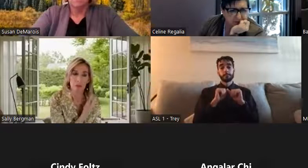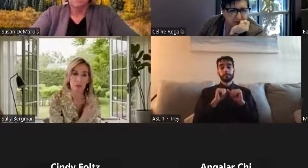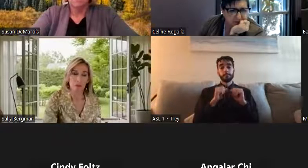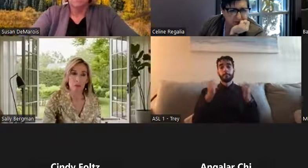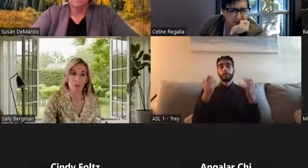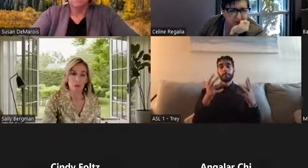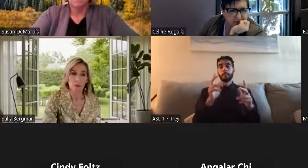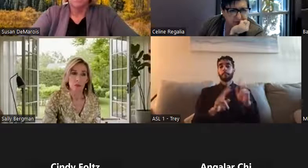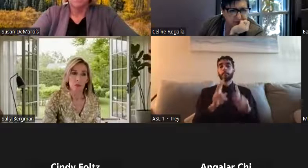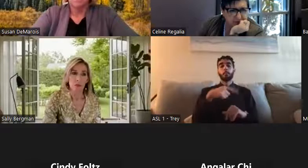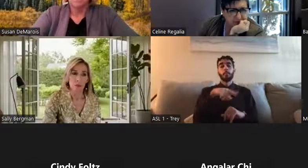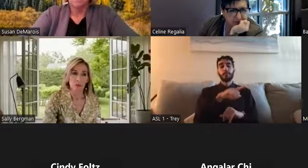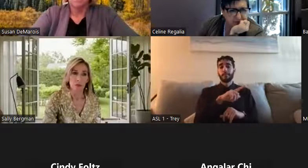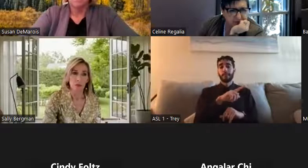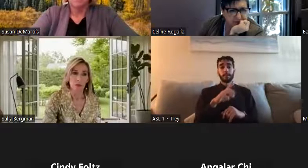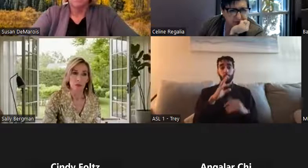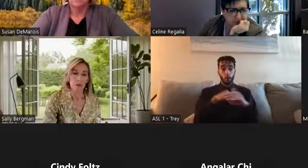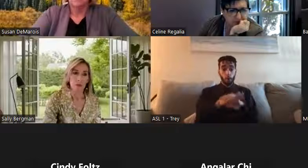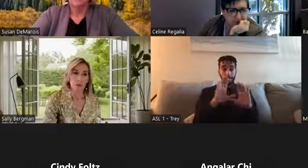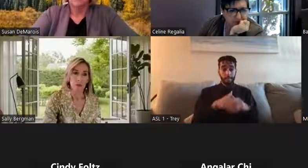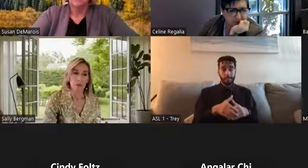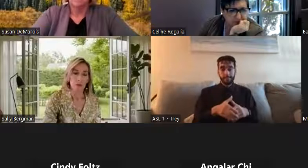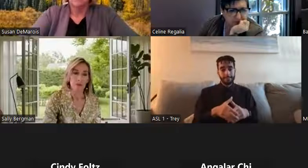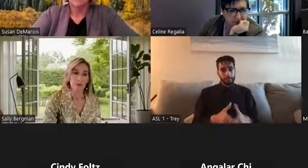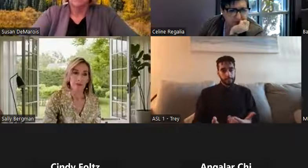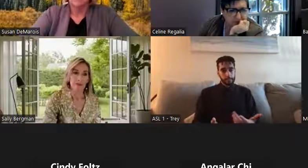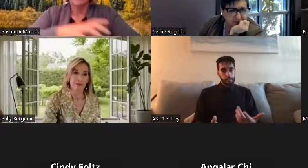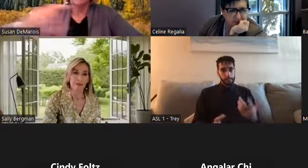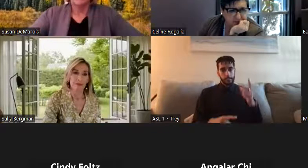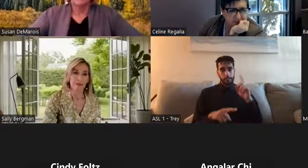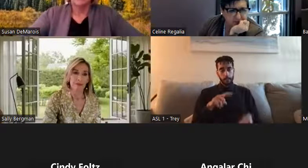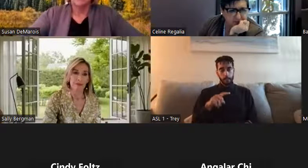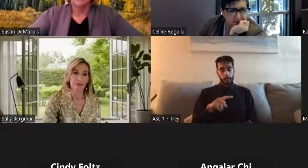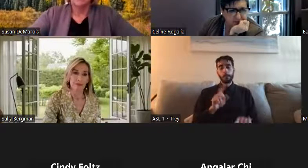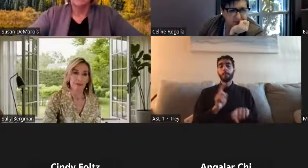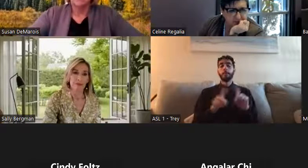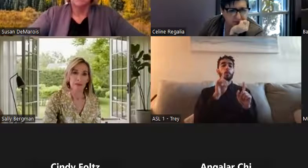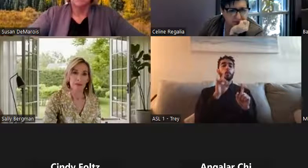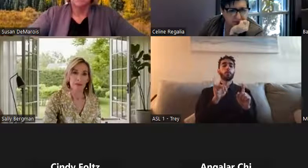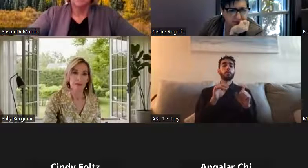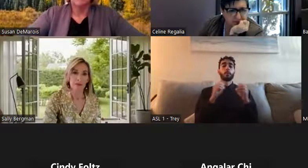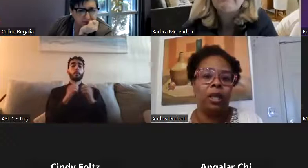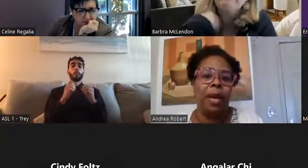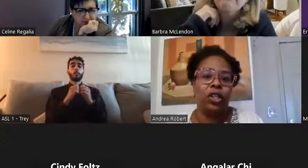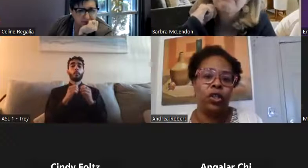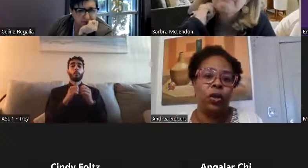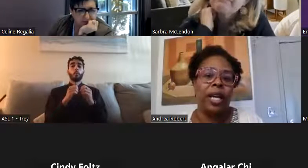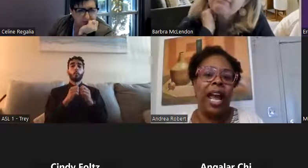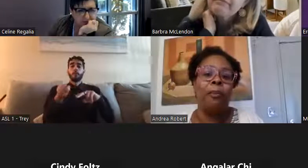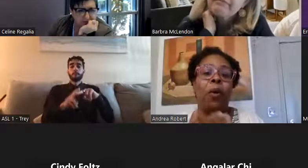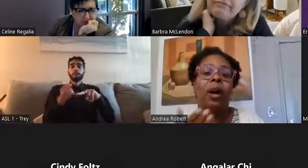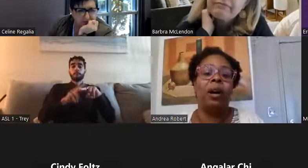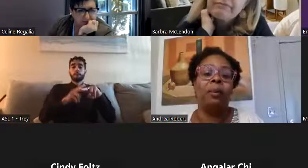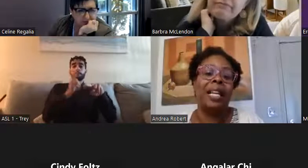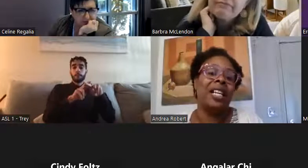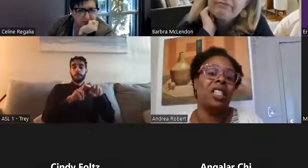providers can't even get into a class. So it looks like they have added more vendors to make sure they have